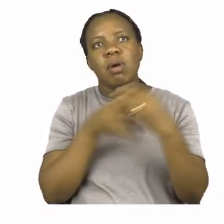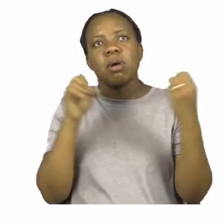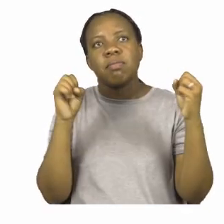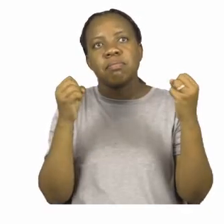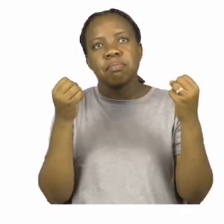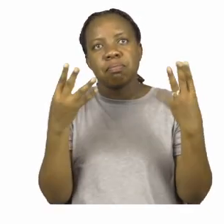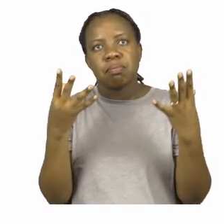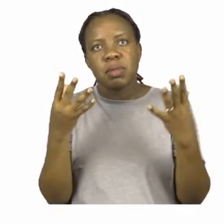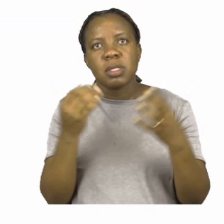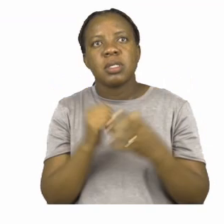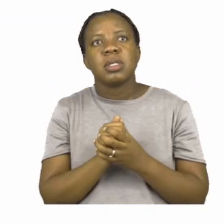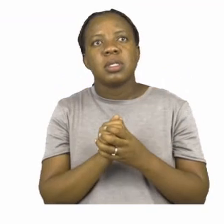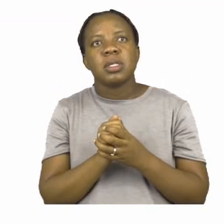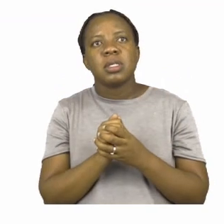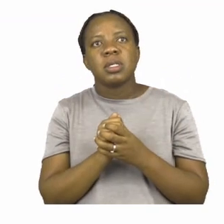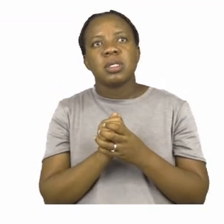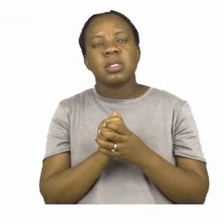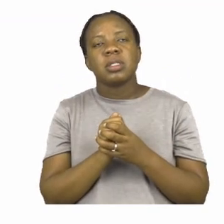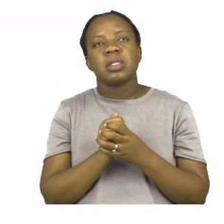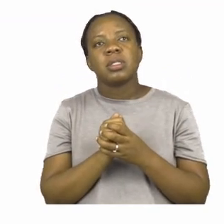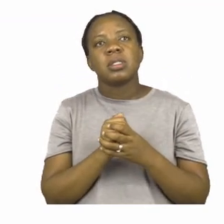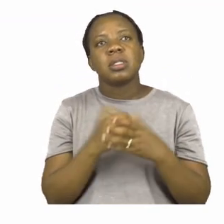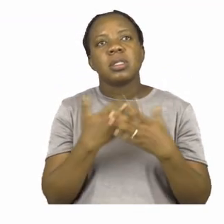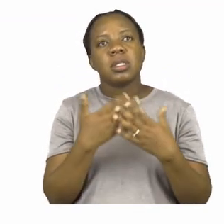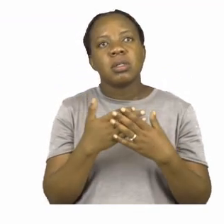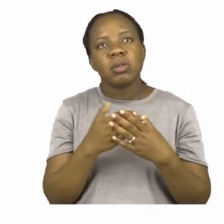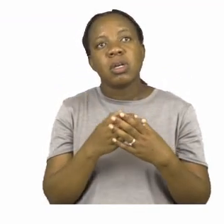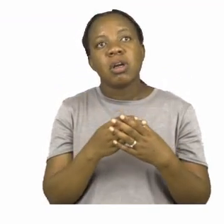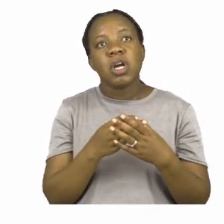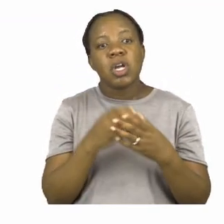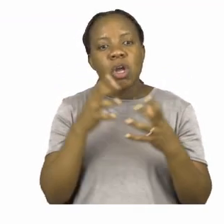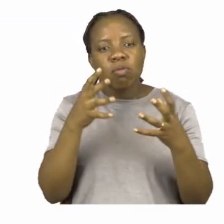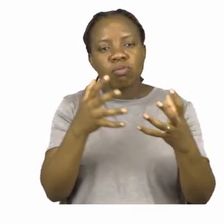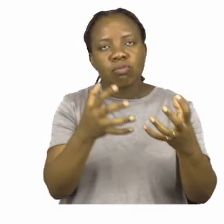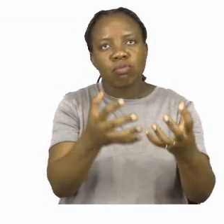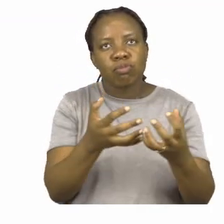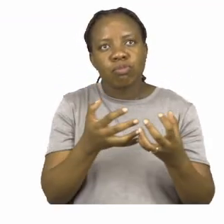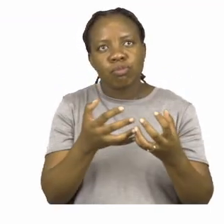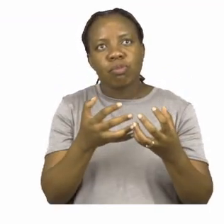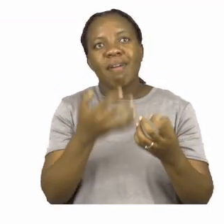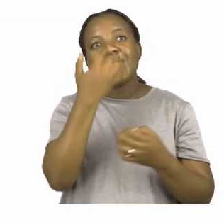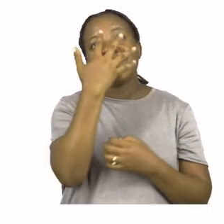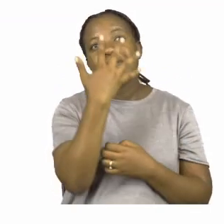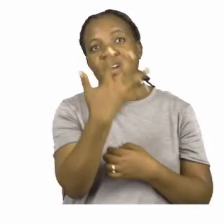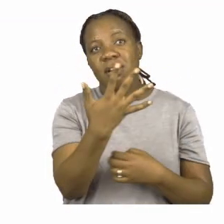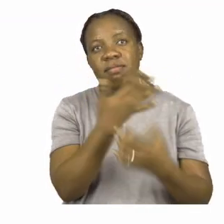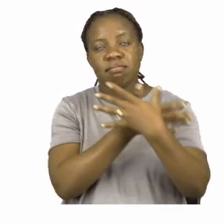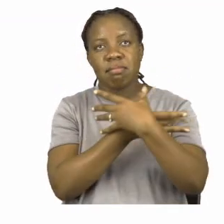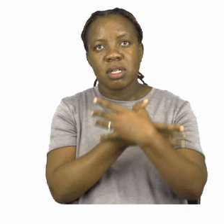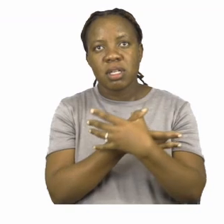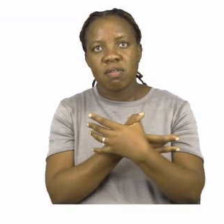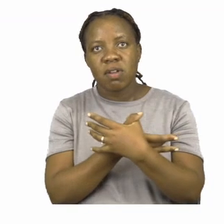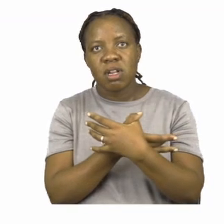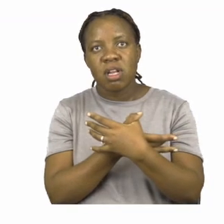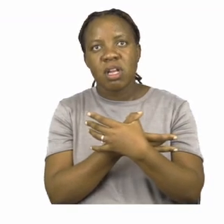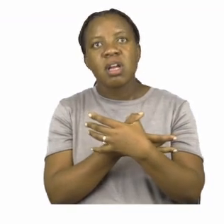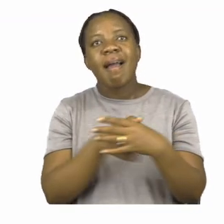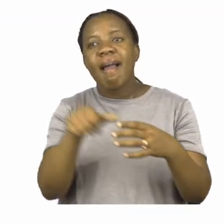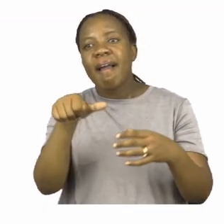they not catch? Okay, now let's quickly read the story one more